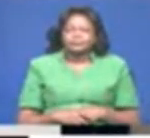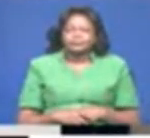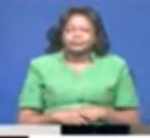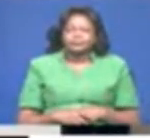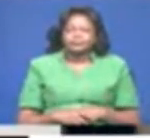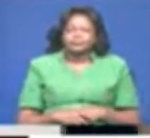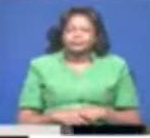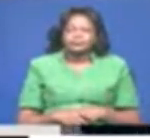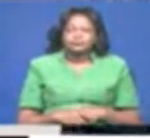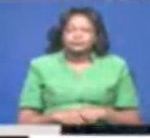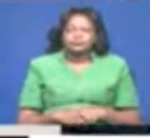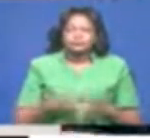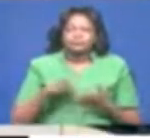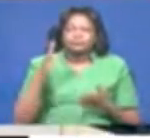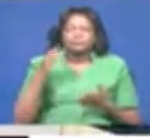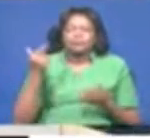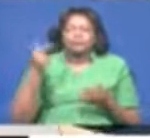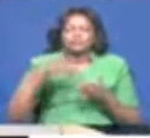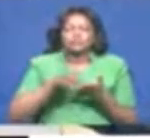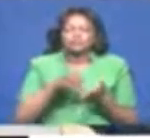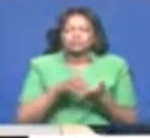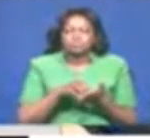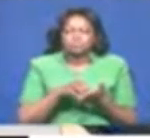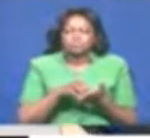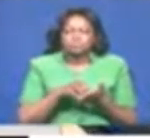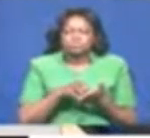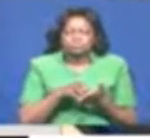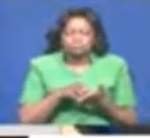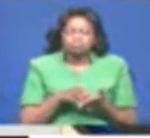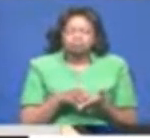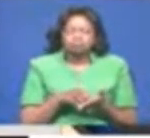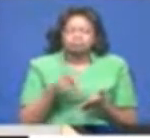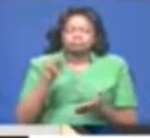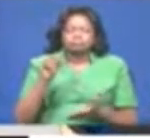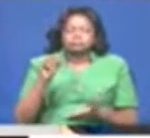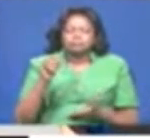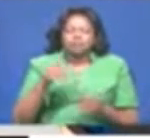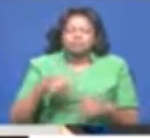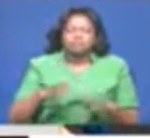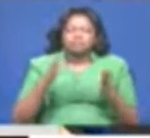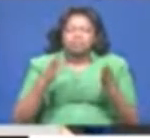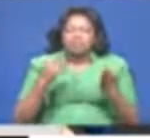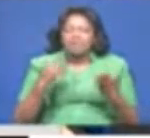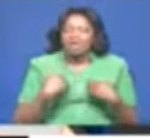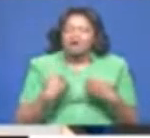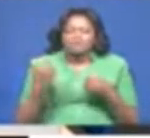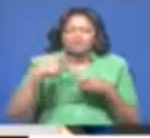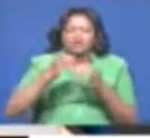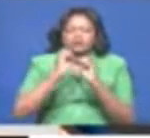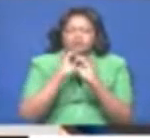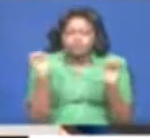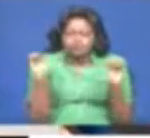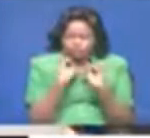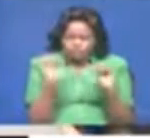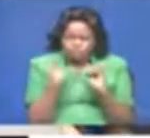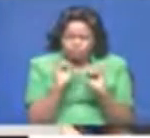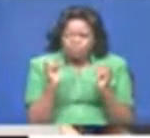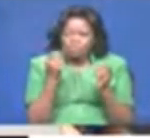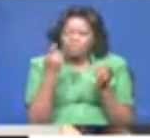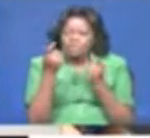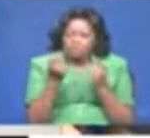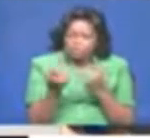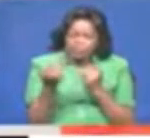Most petrol stations in the busy Ilbisil town along Namanga Road have run out of stock, with the little petrol available retailing